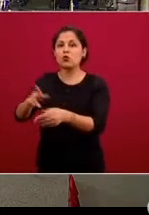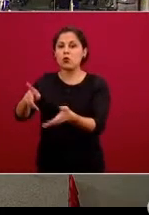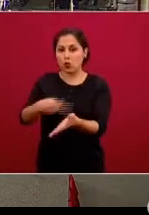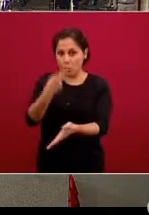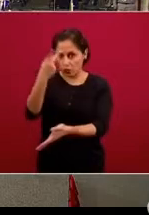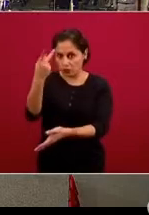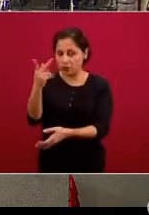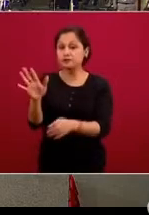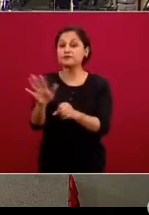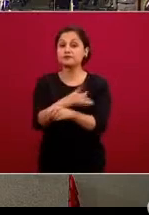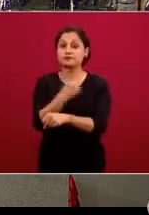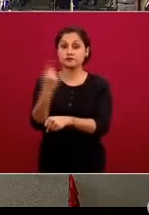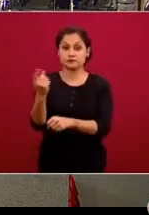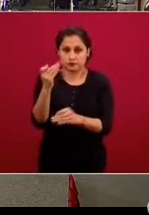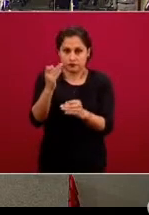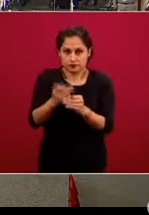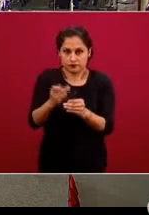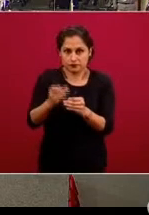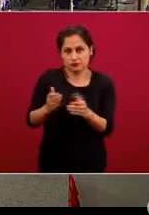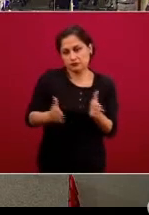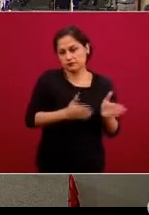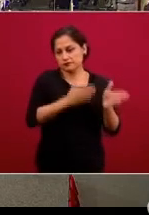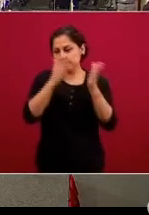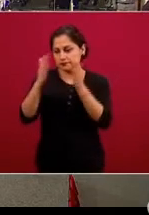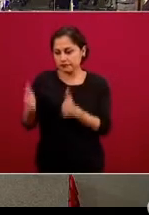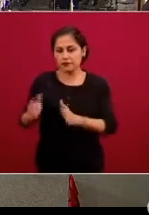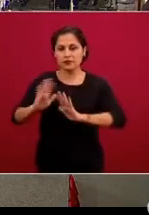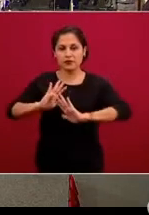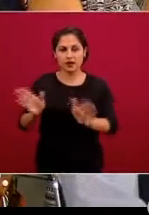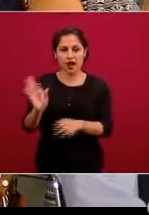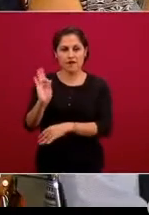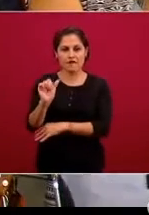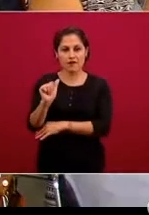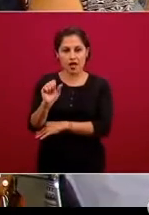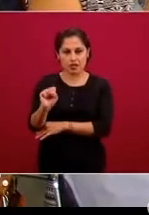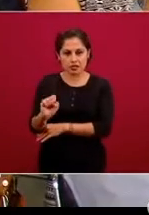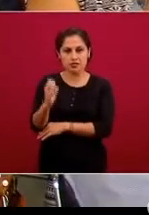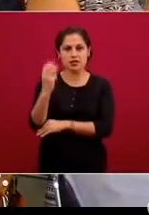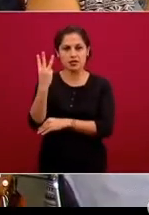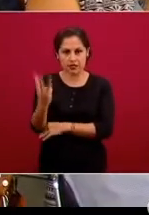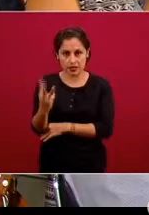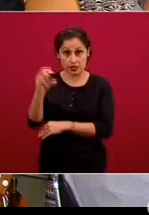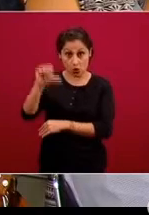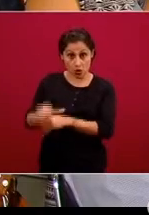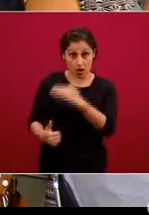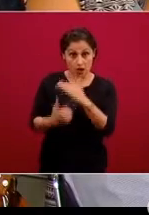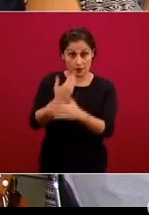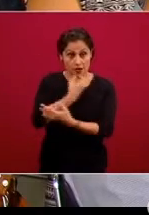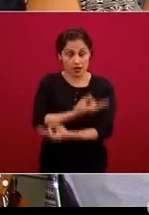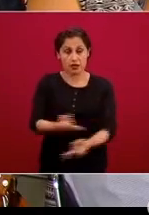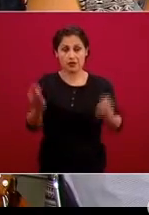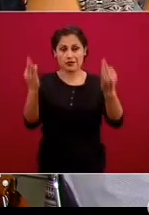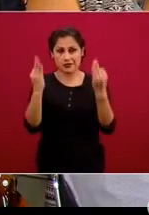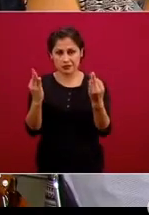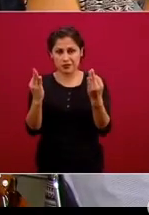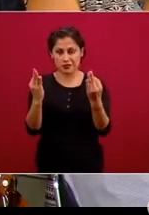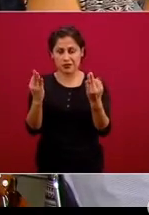because if we are already in phase 3, as it was stated this